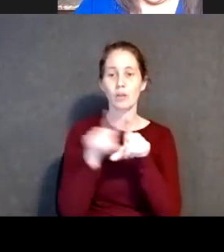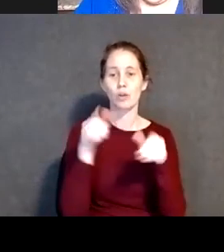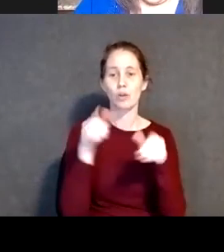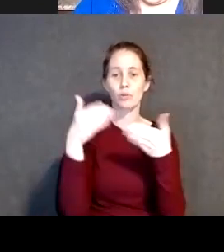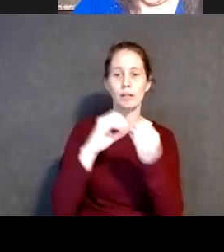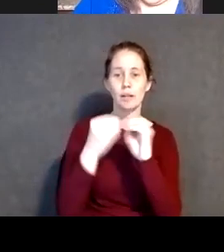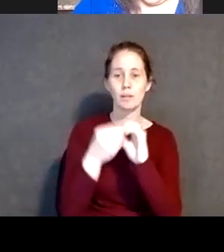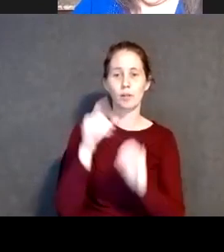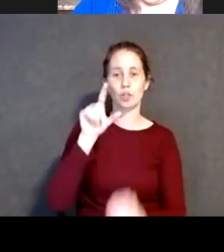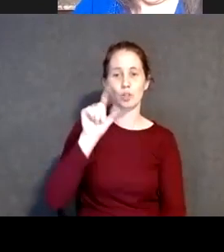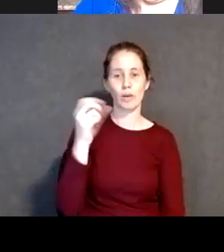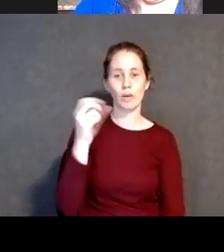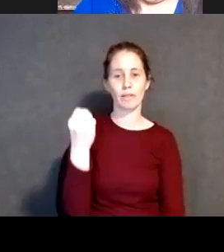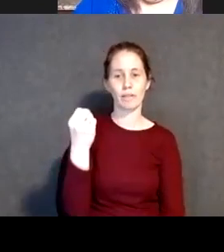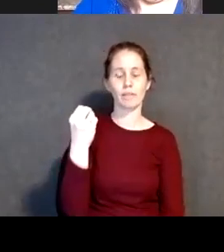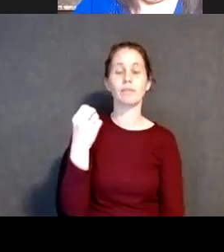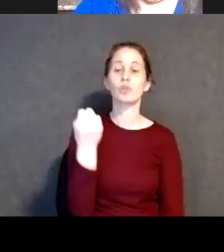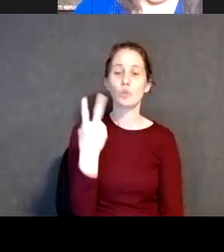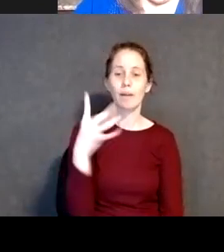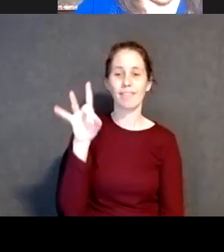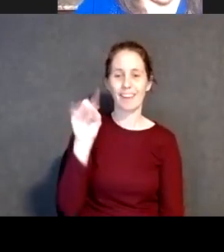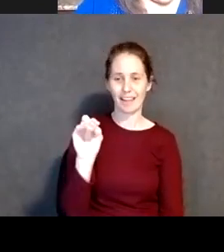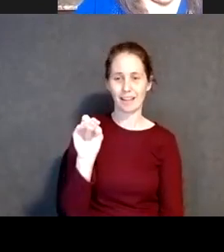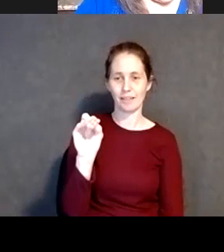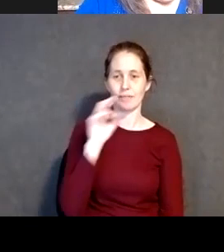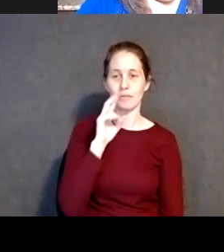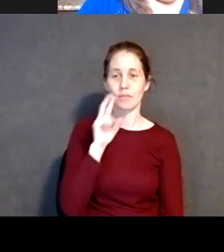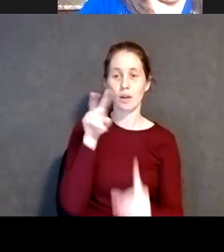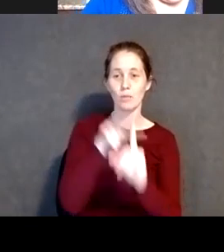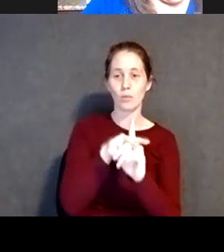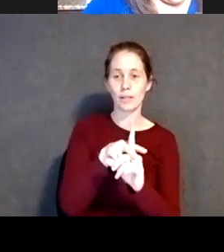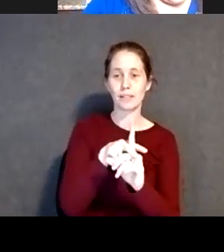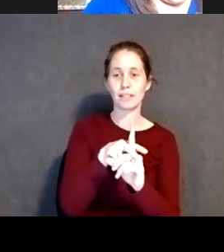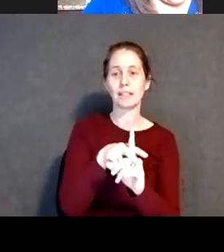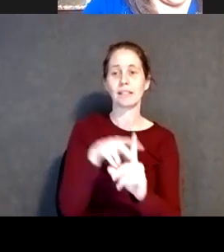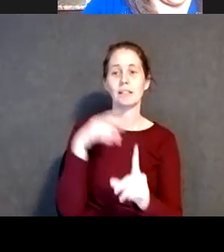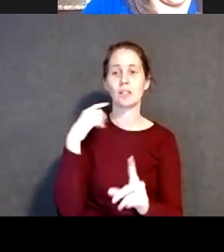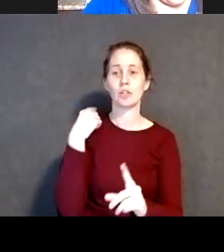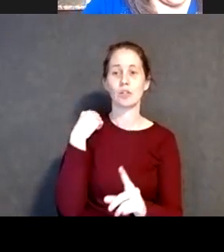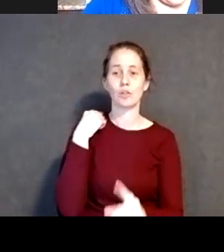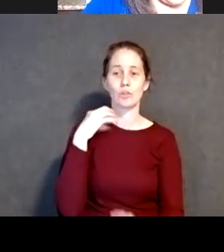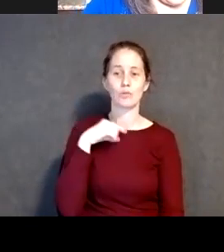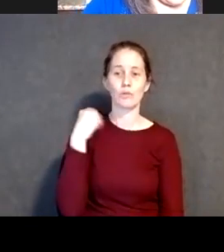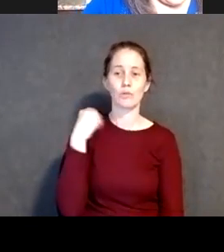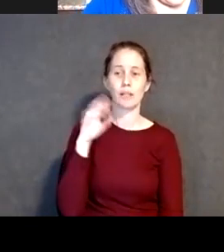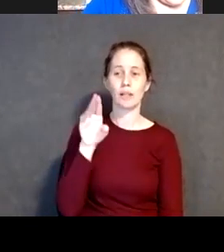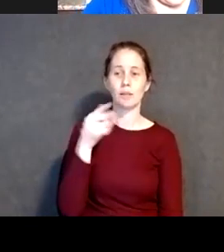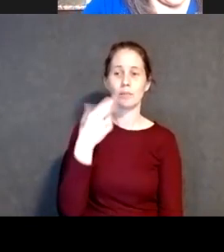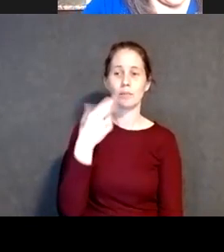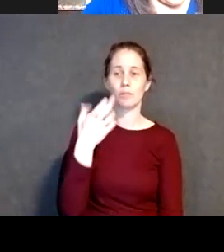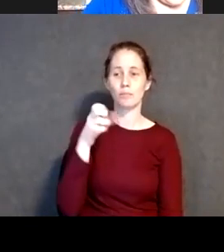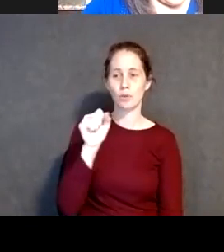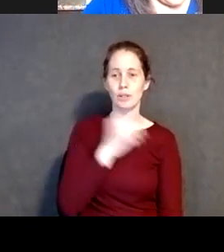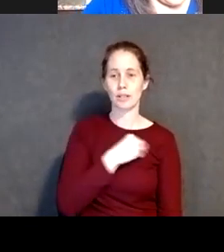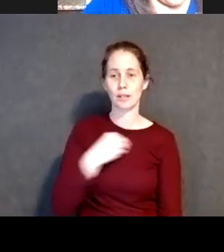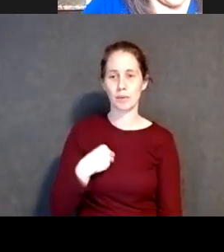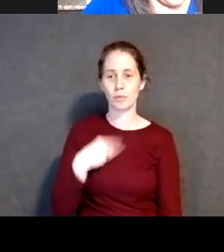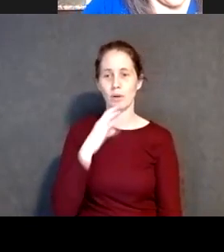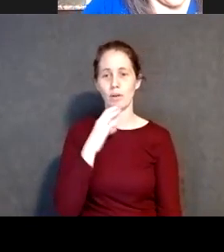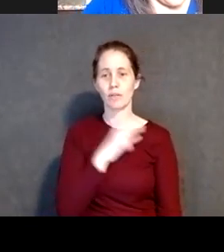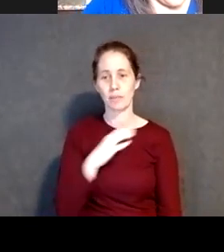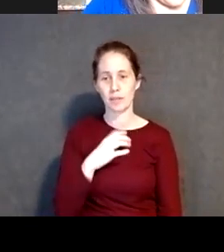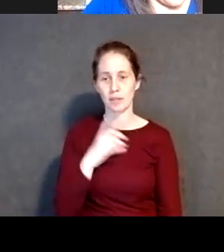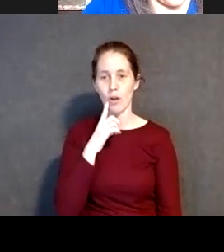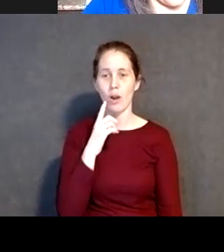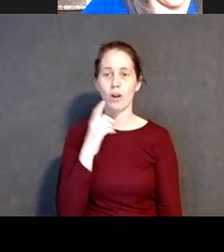Number 1280, resolution appointing Councilman Reverend Ricky Burgess as a member of the Commission on Racial